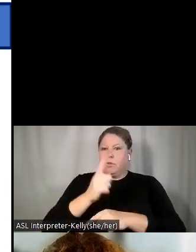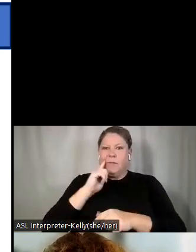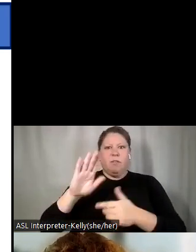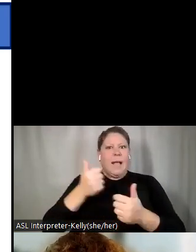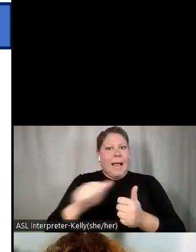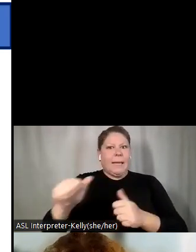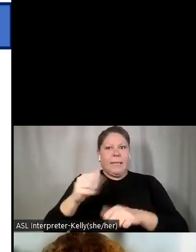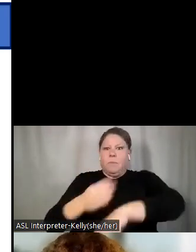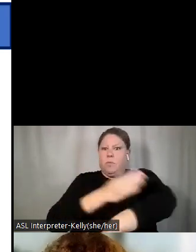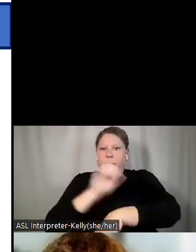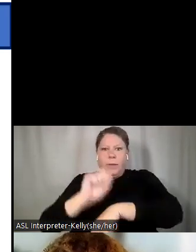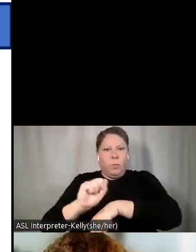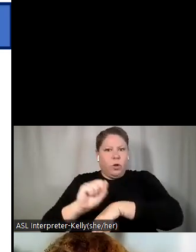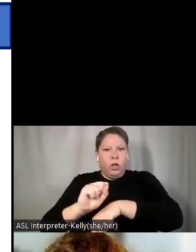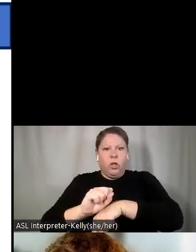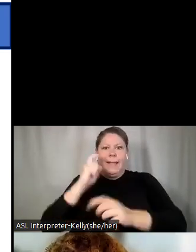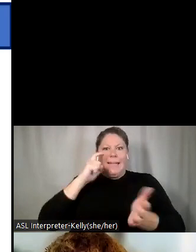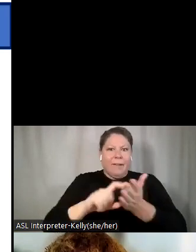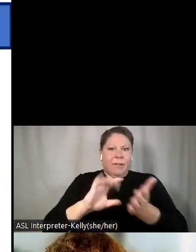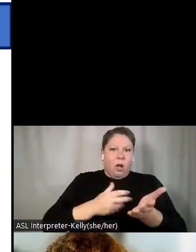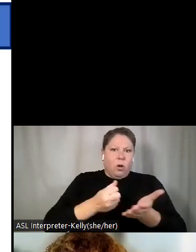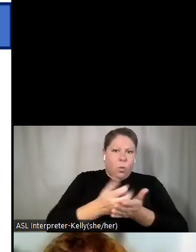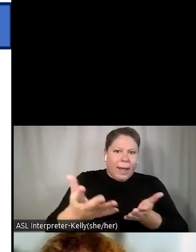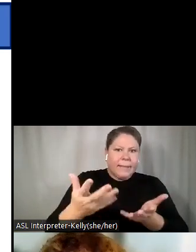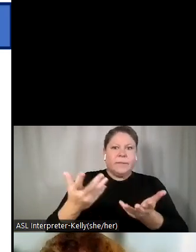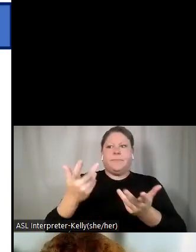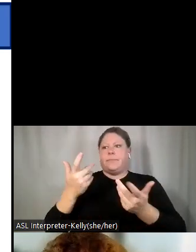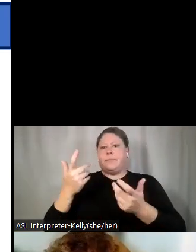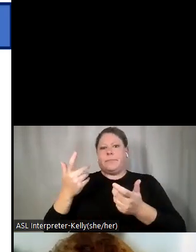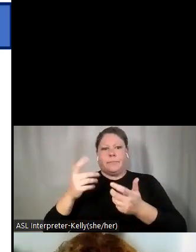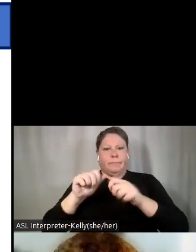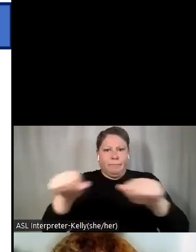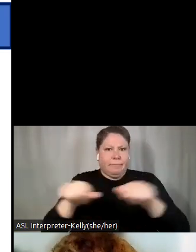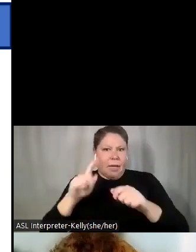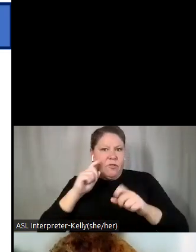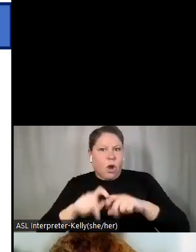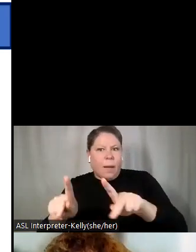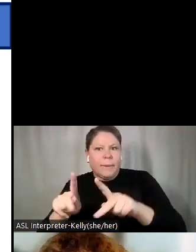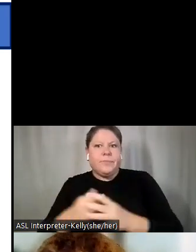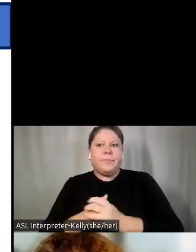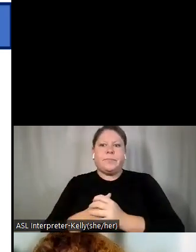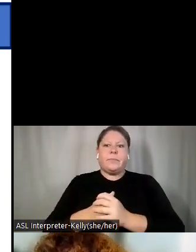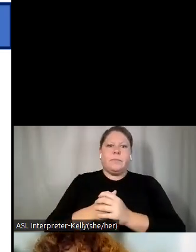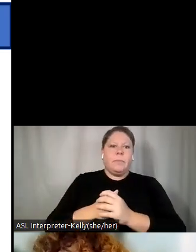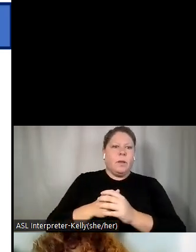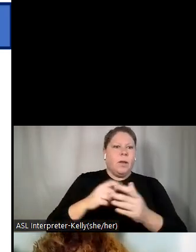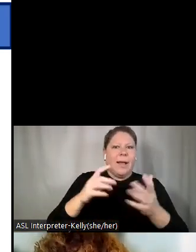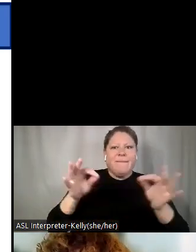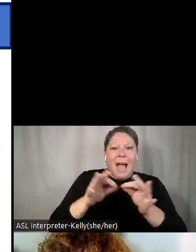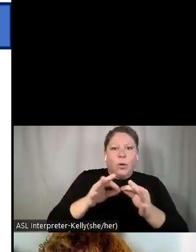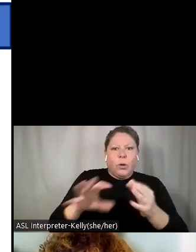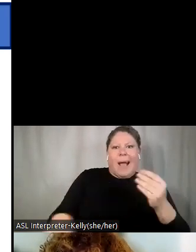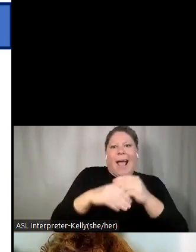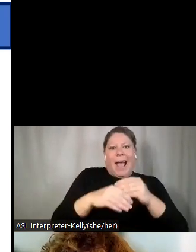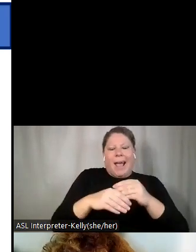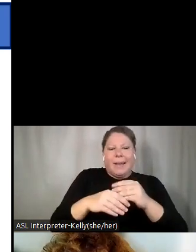identify, the wastes and areas for opportunity, and how we can change the value added, non-value added ratio when we're looking at things from a